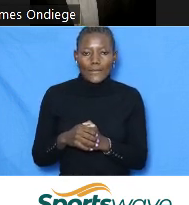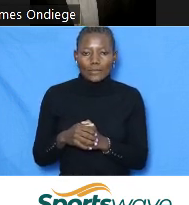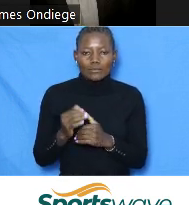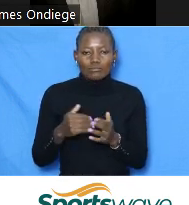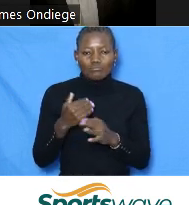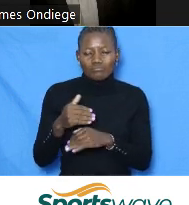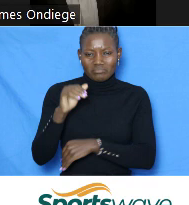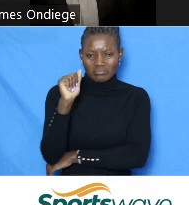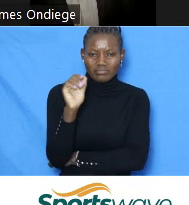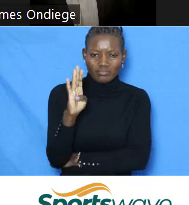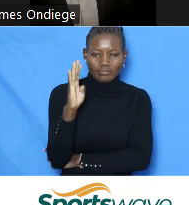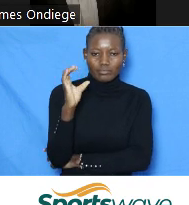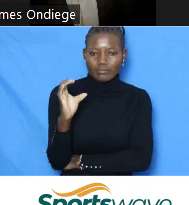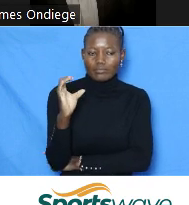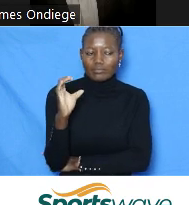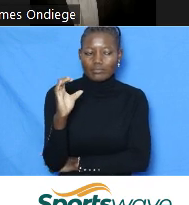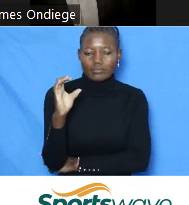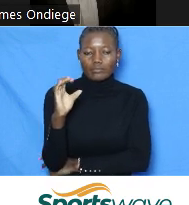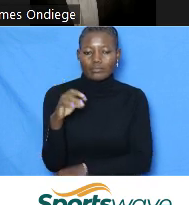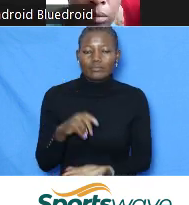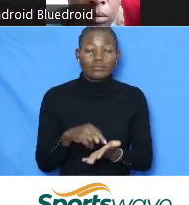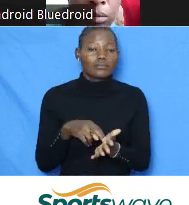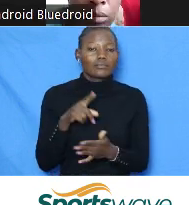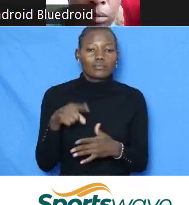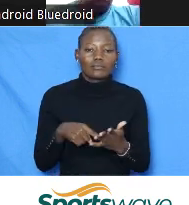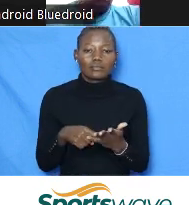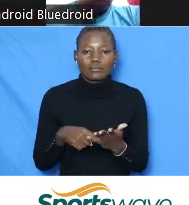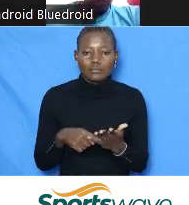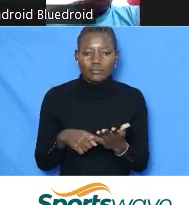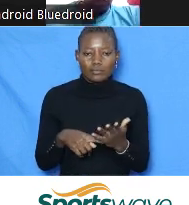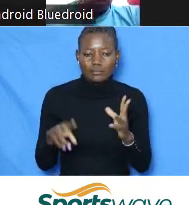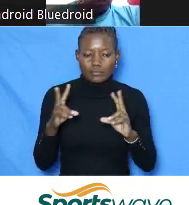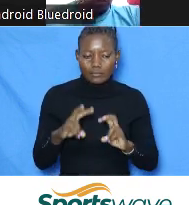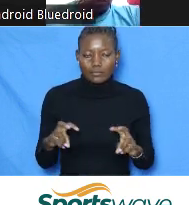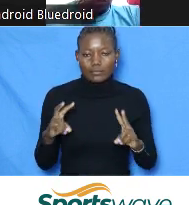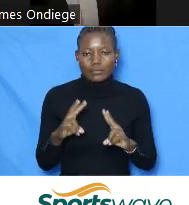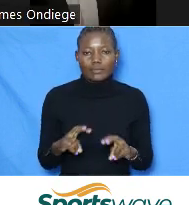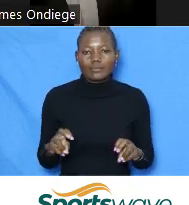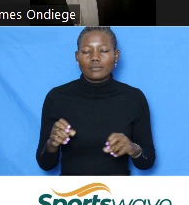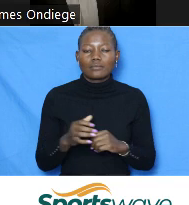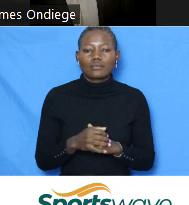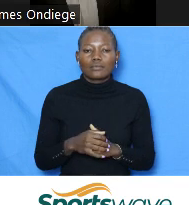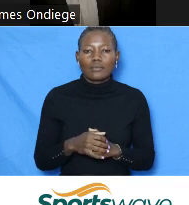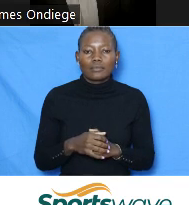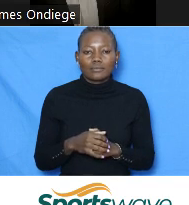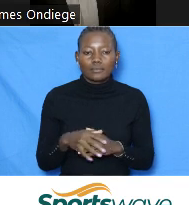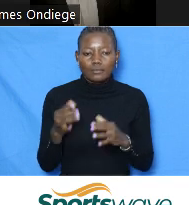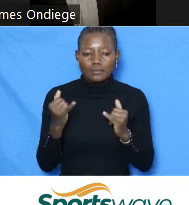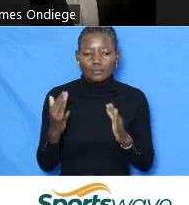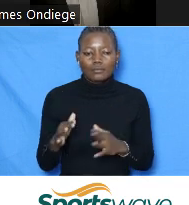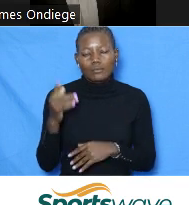ABC, DRABC, what it stands for is assess the athlete for